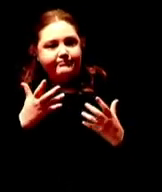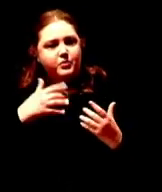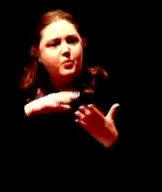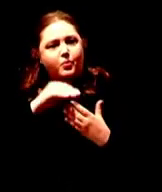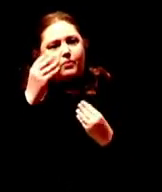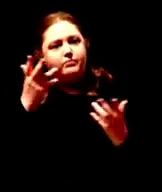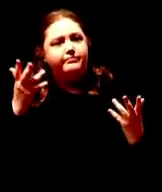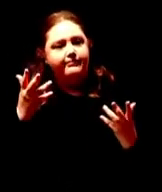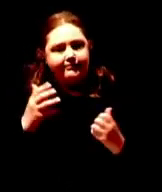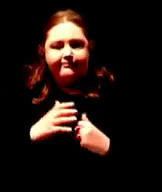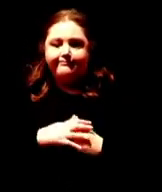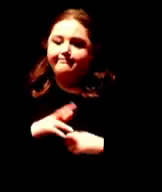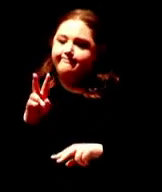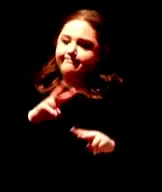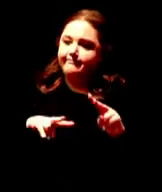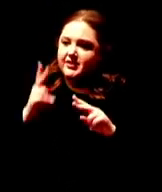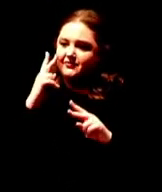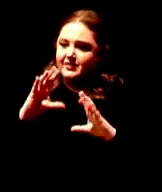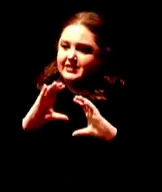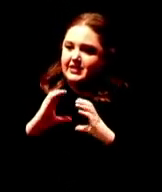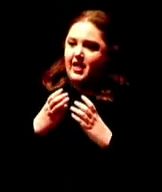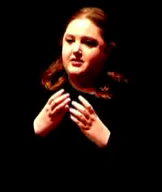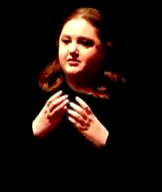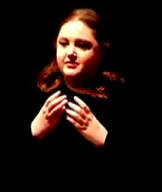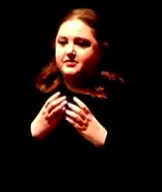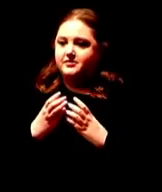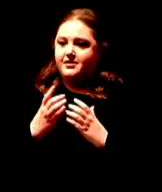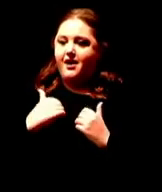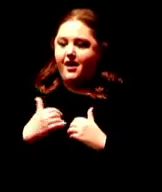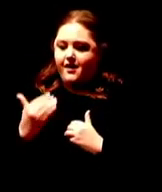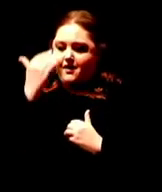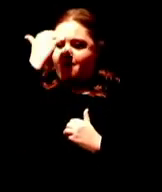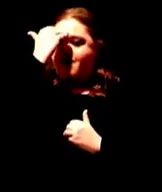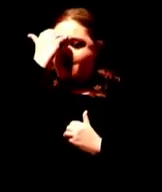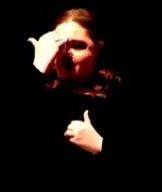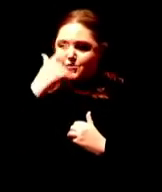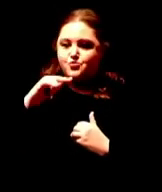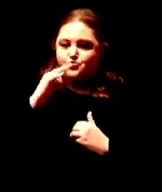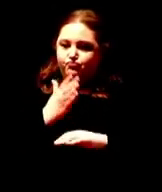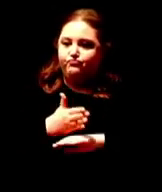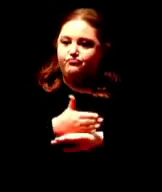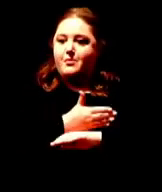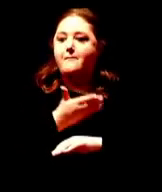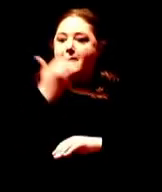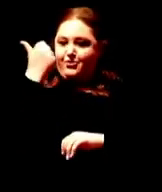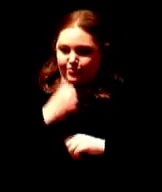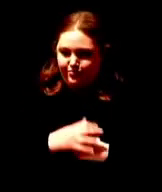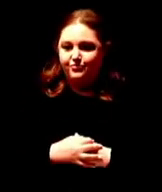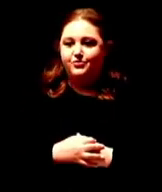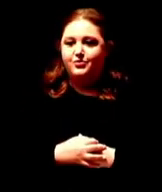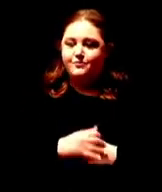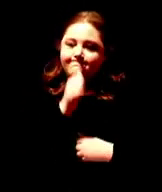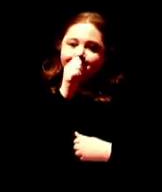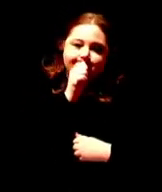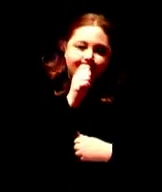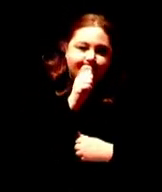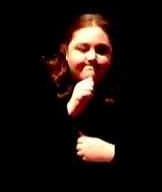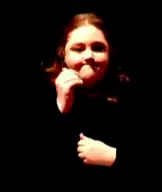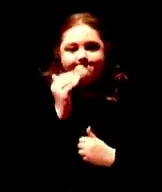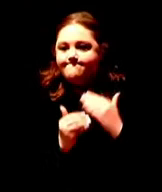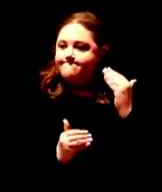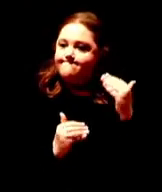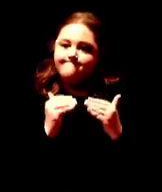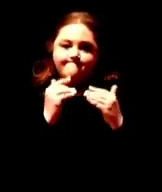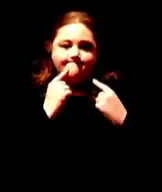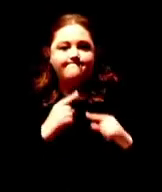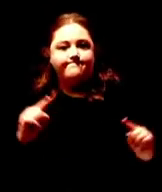I watched and learned from this class, I know that you are all better. You persevered, you